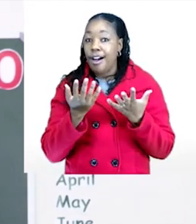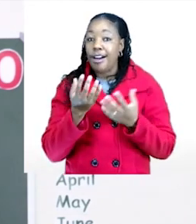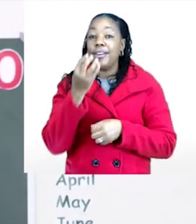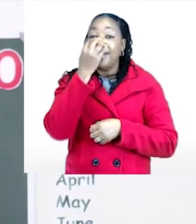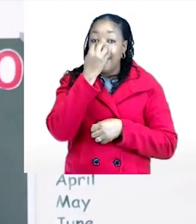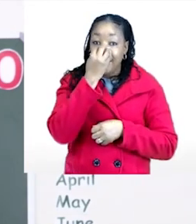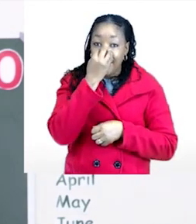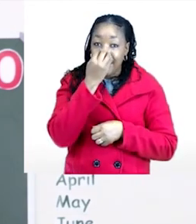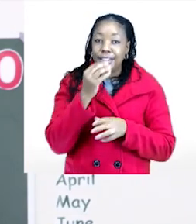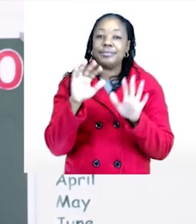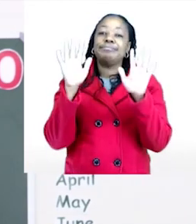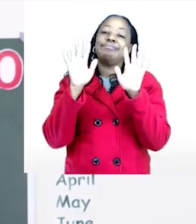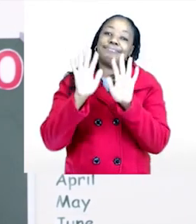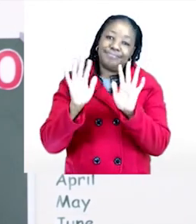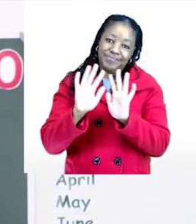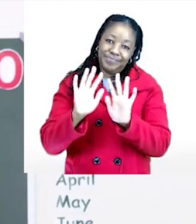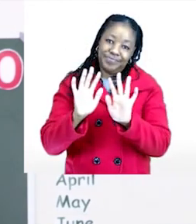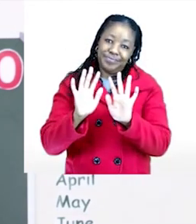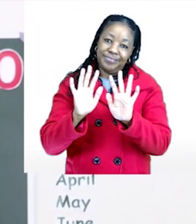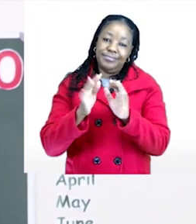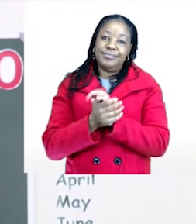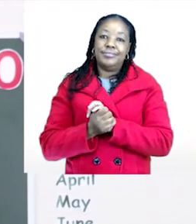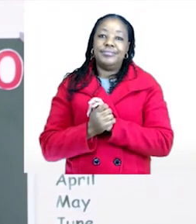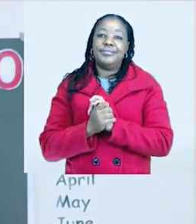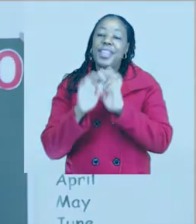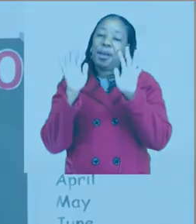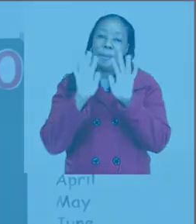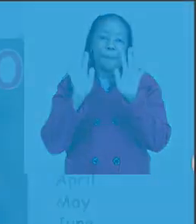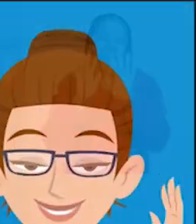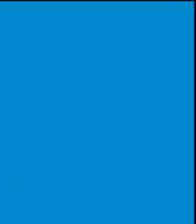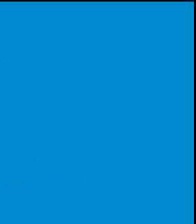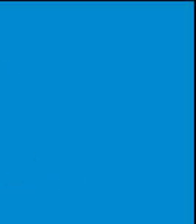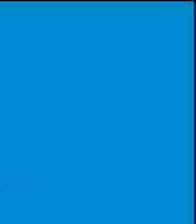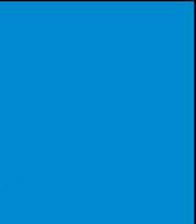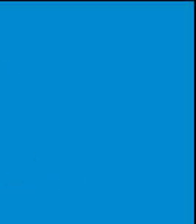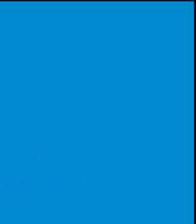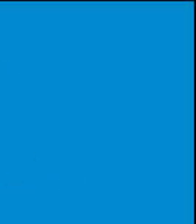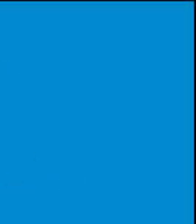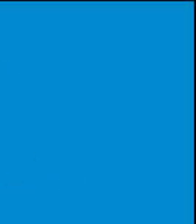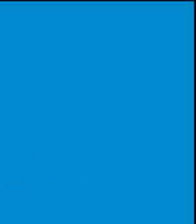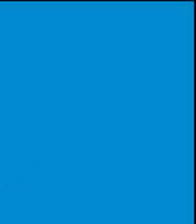Zoe, it is time to say goodbye. Bye.